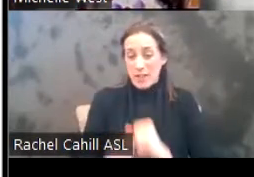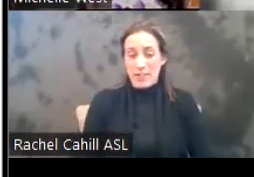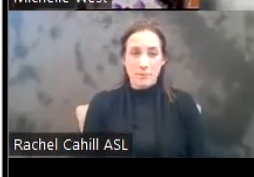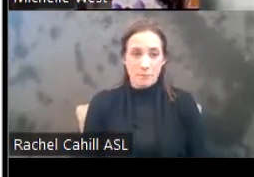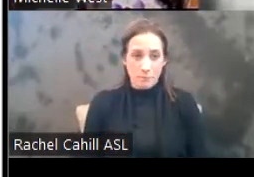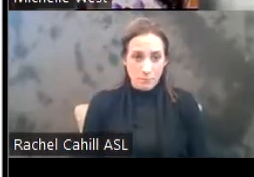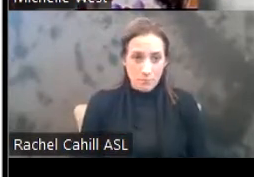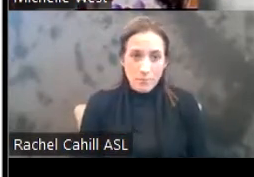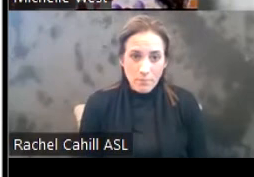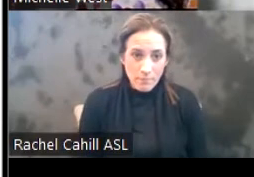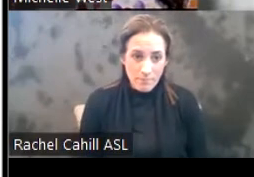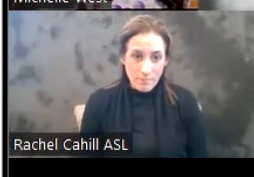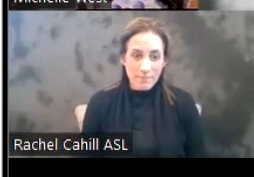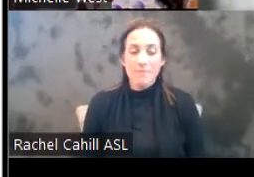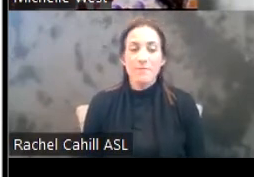right. Now,